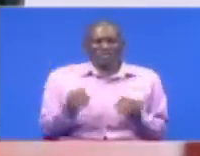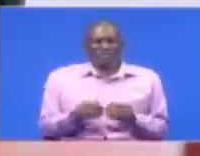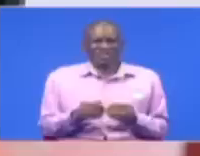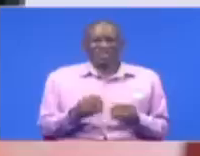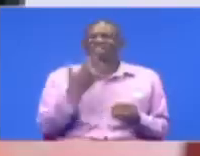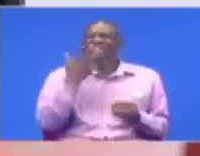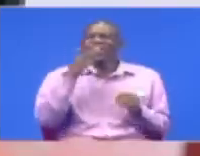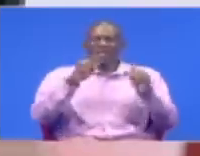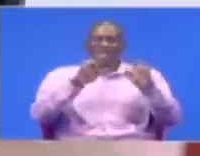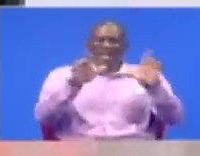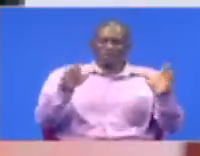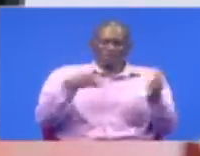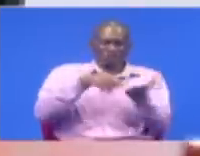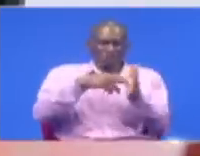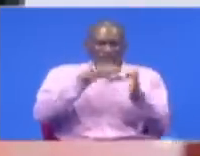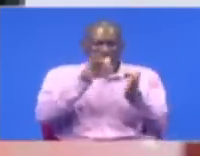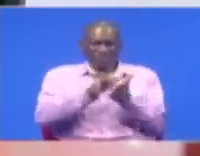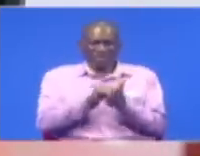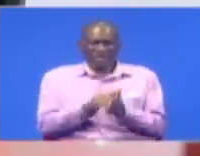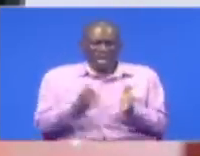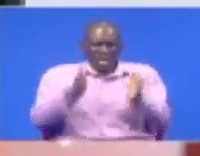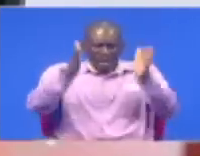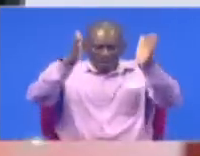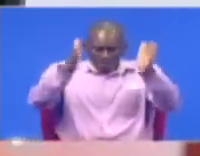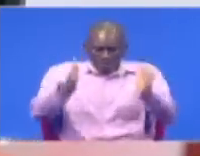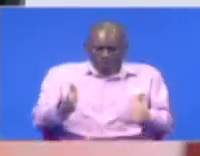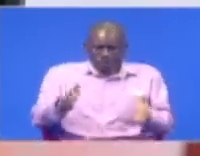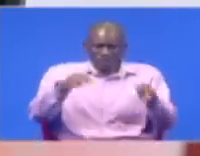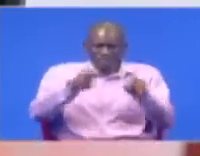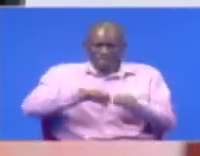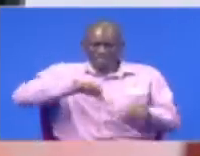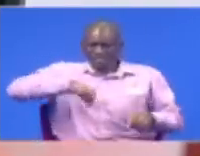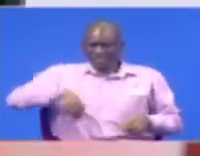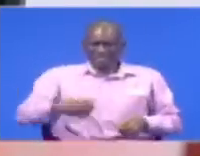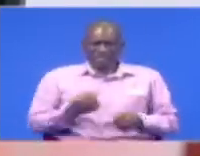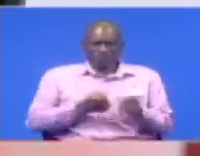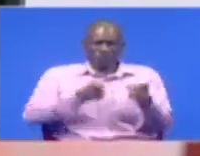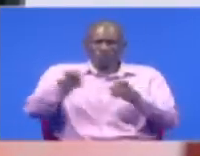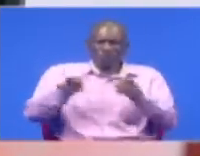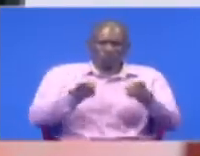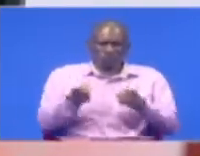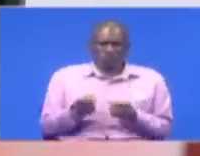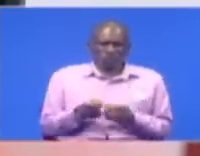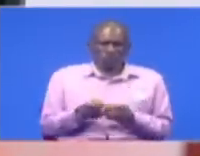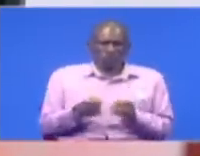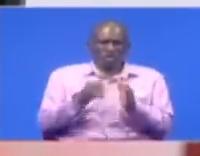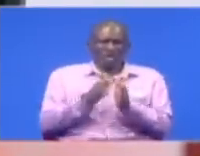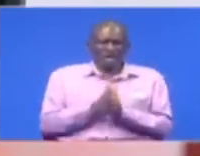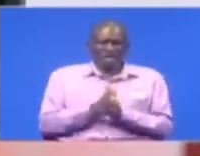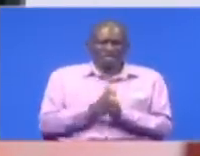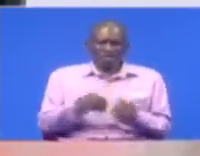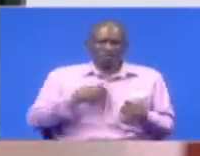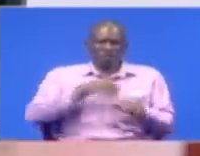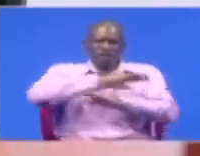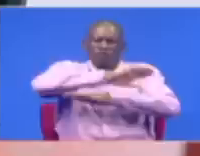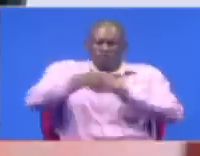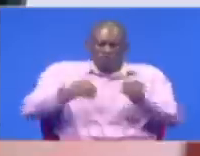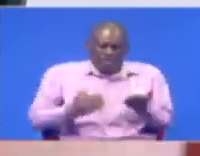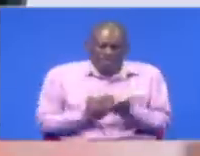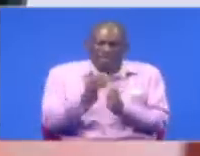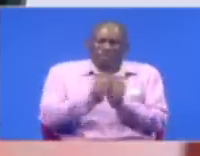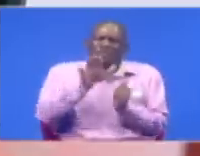to mean a person is like self-regulating and you have every right with your